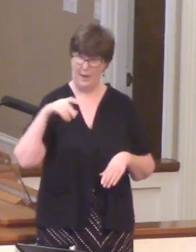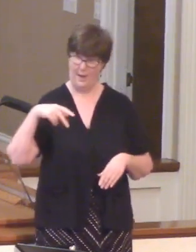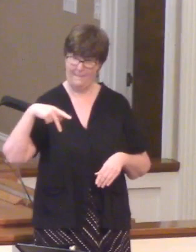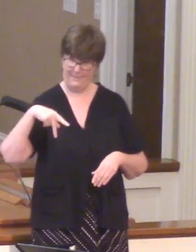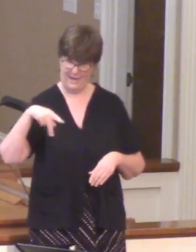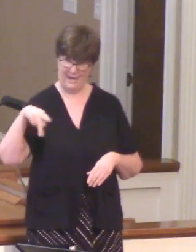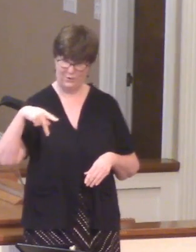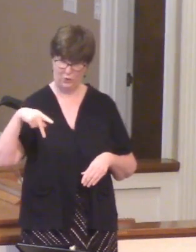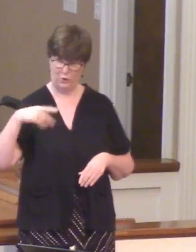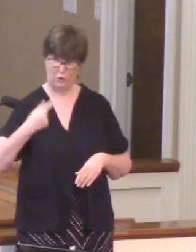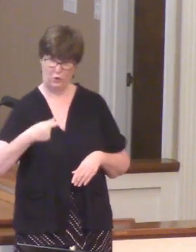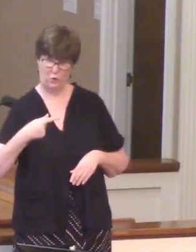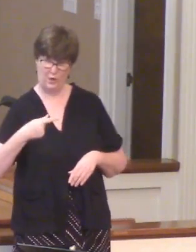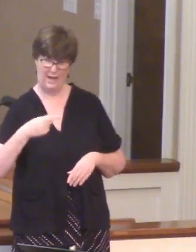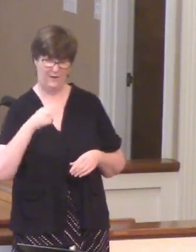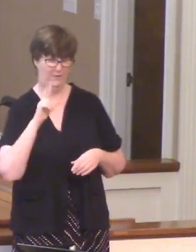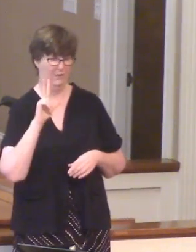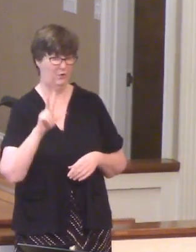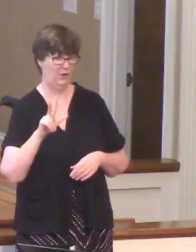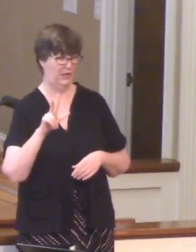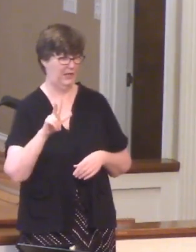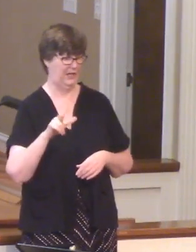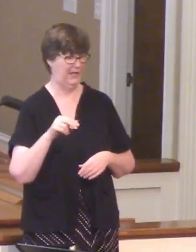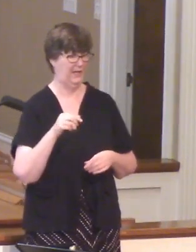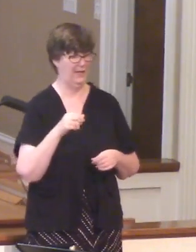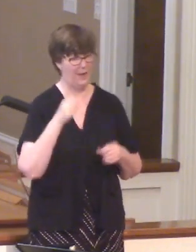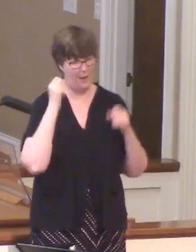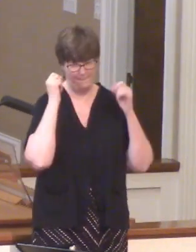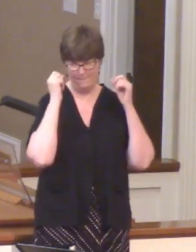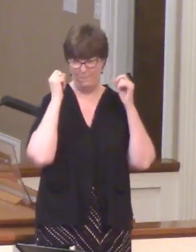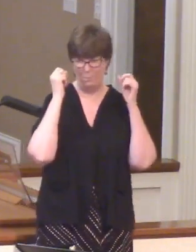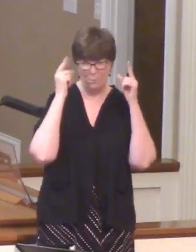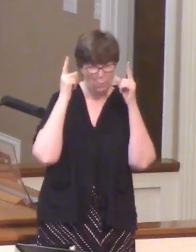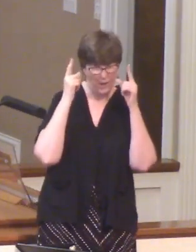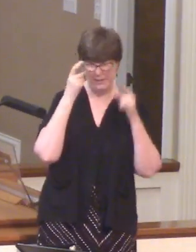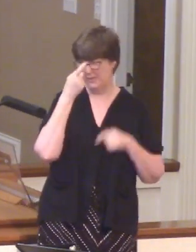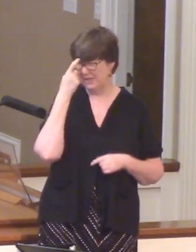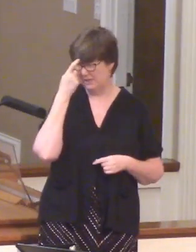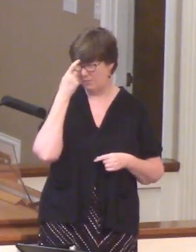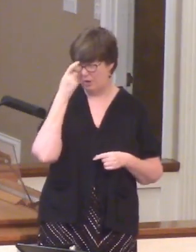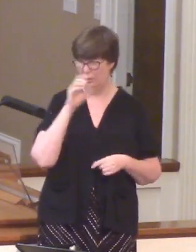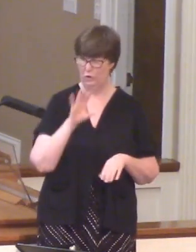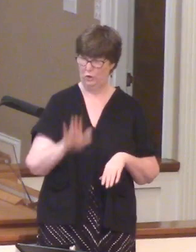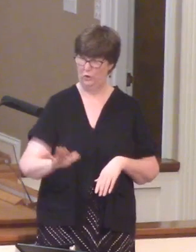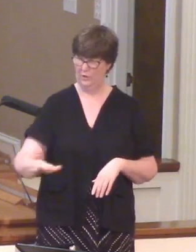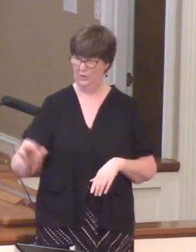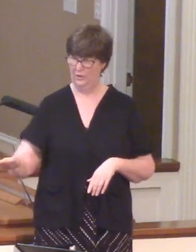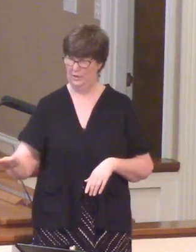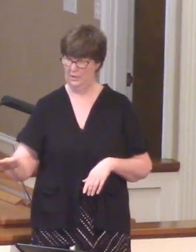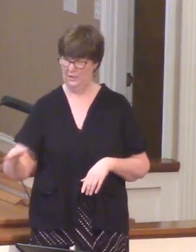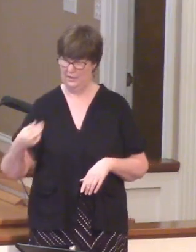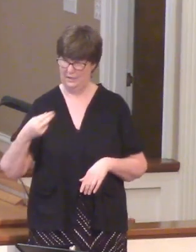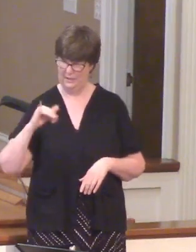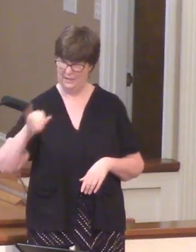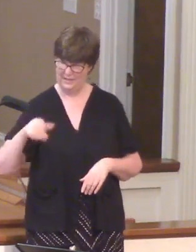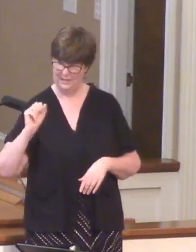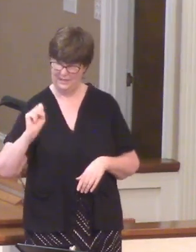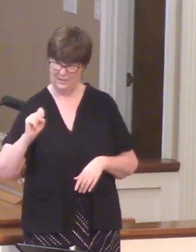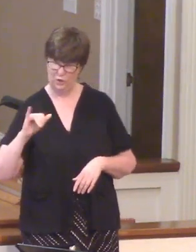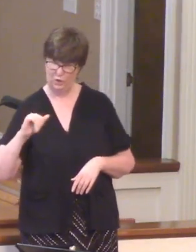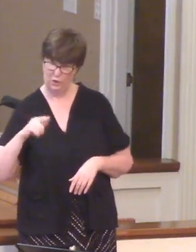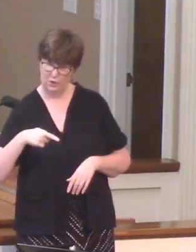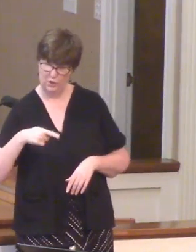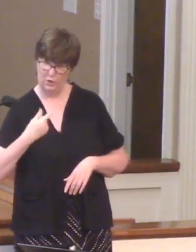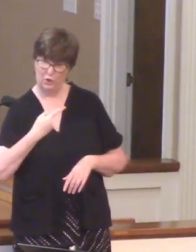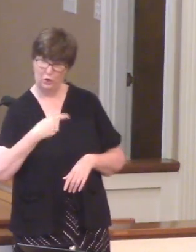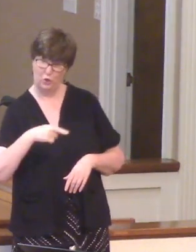Eileen, have three extremely bright children and dedicated as well. That would be Hesed, George